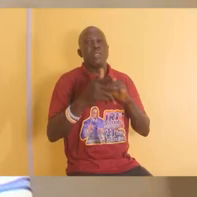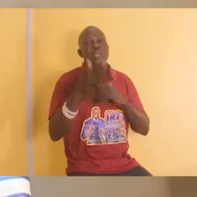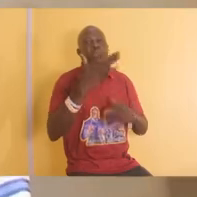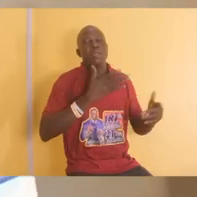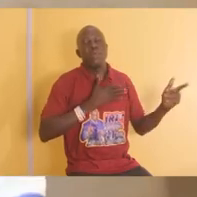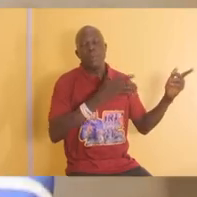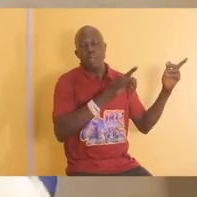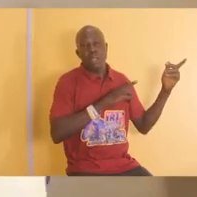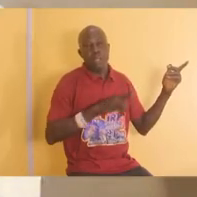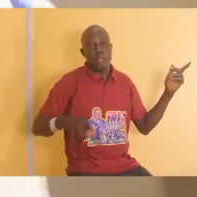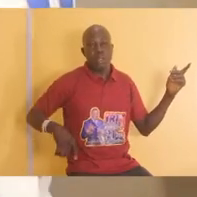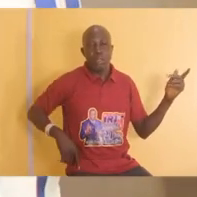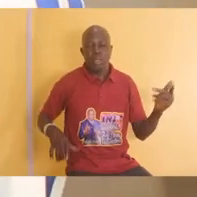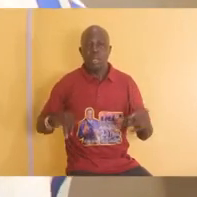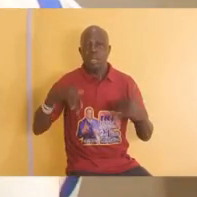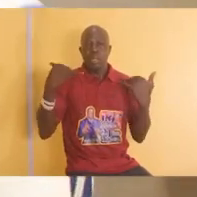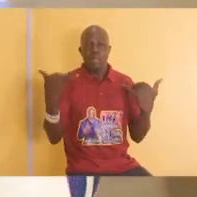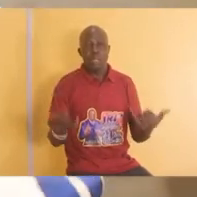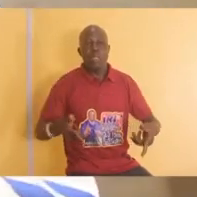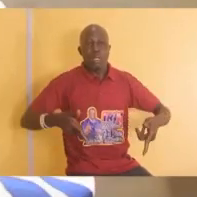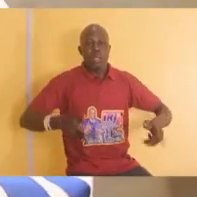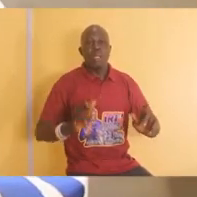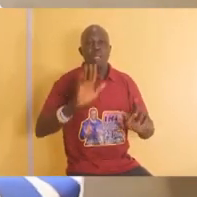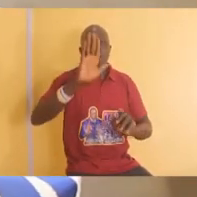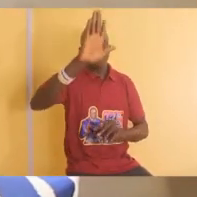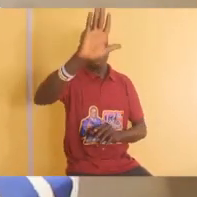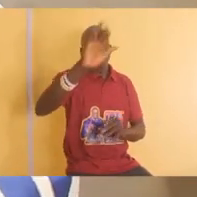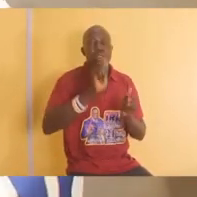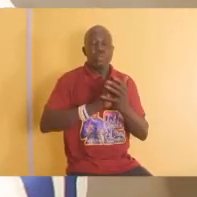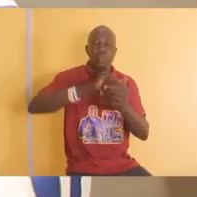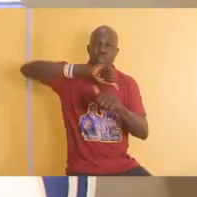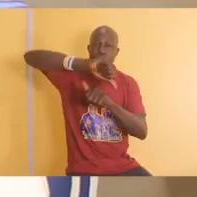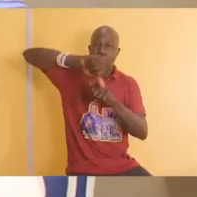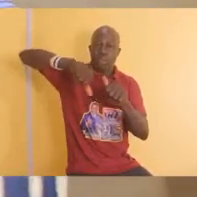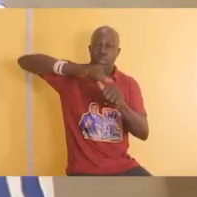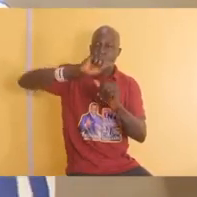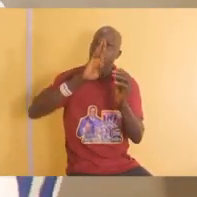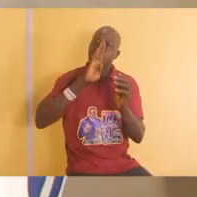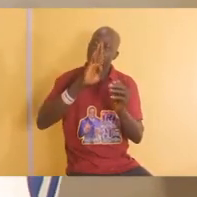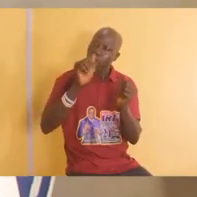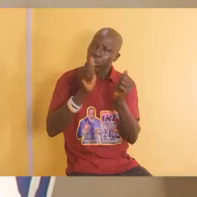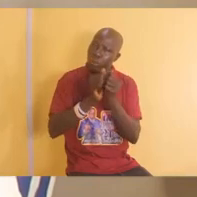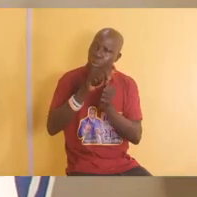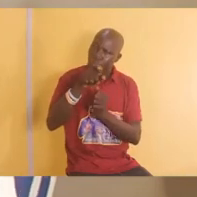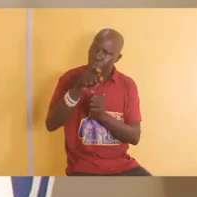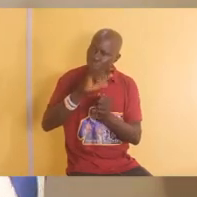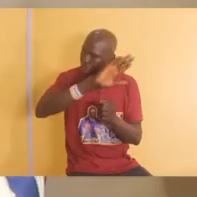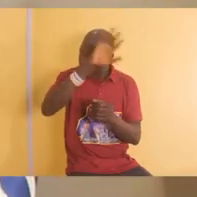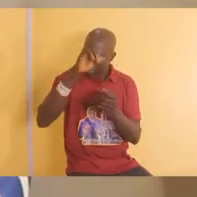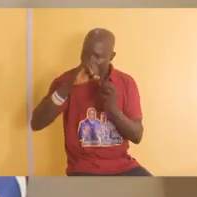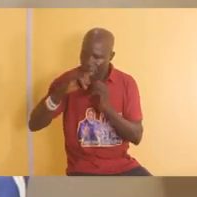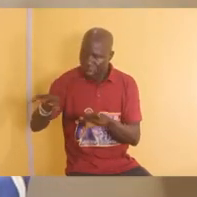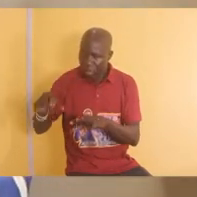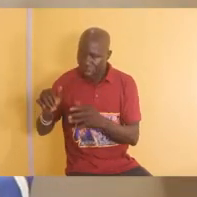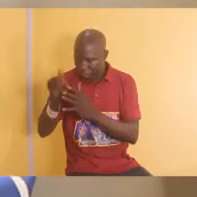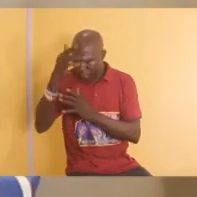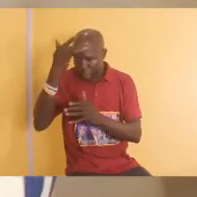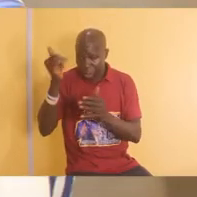In Jesus' name, my Lord. Now, let your heart be with you. It must not scatter.